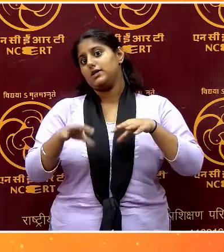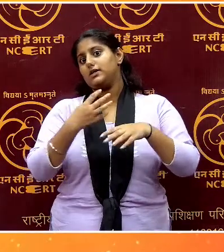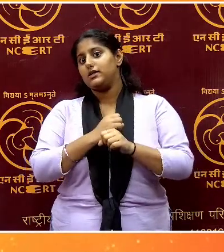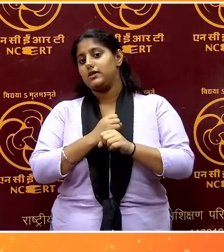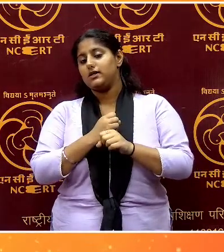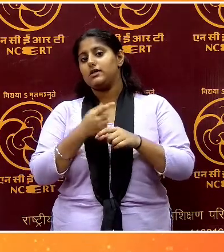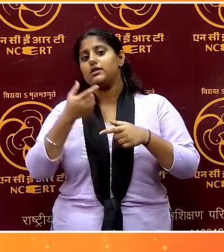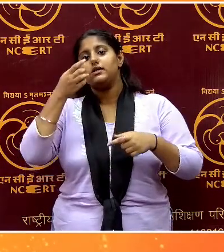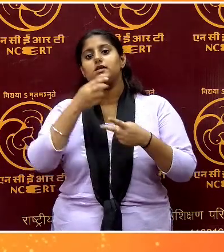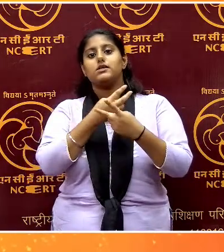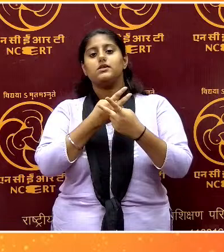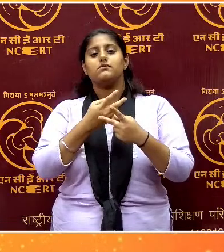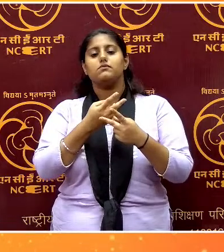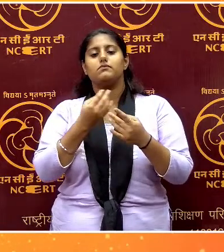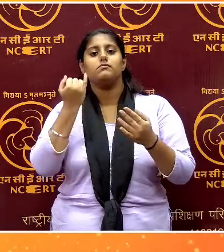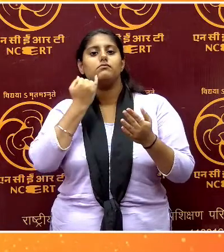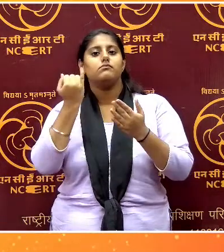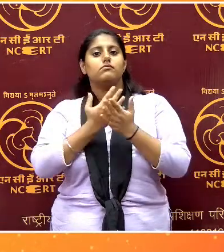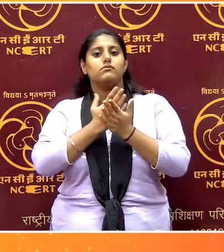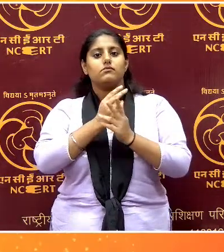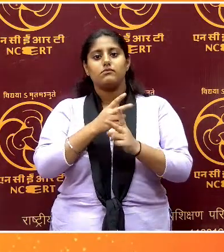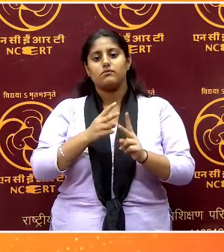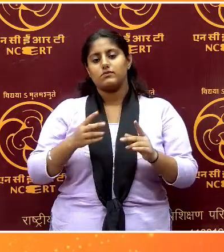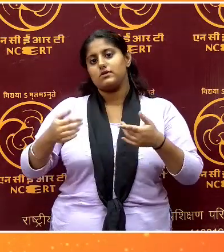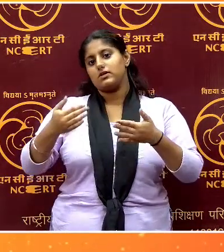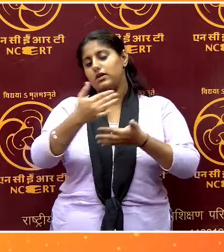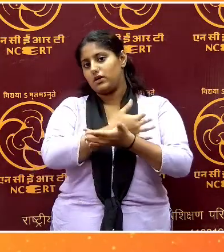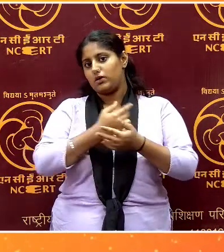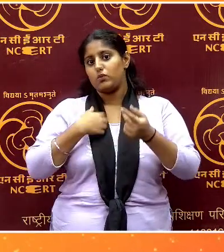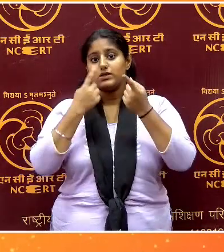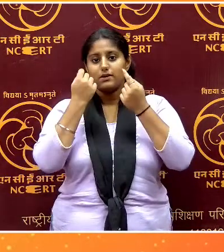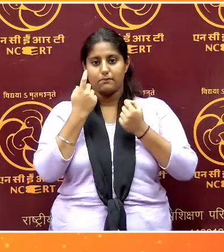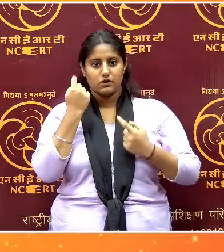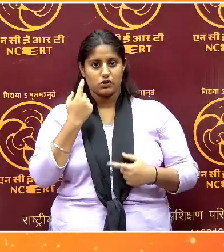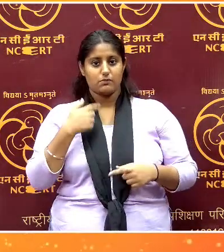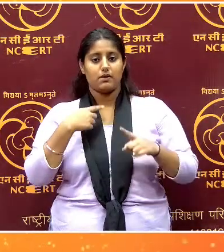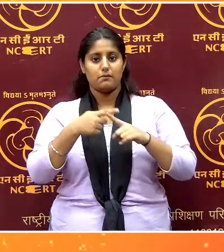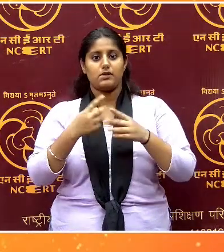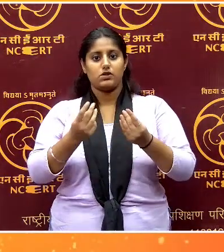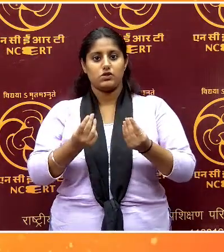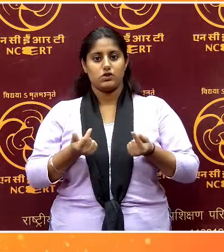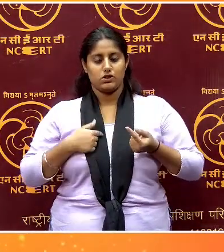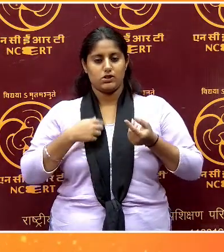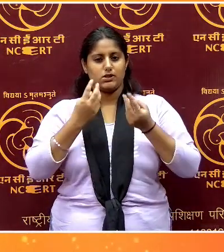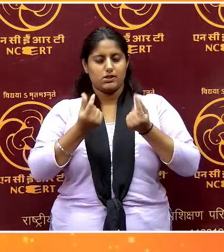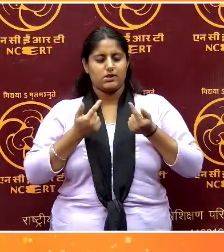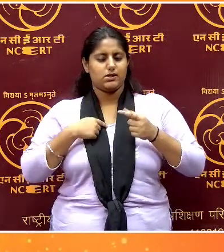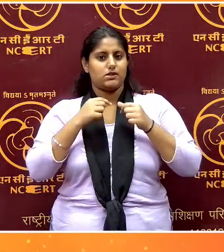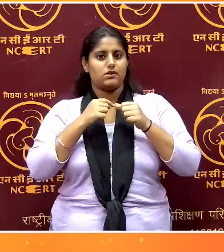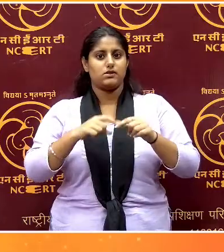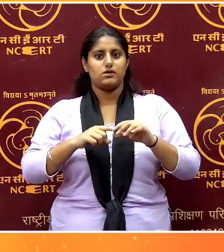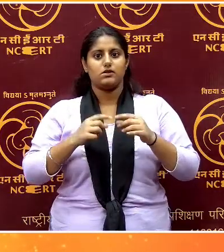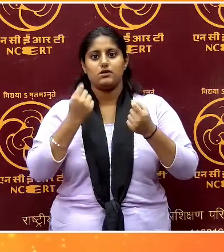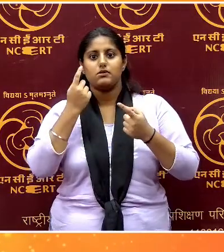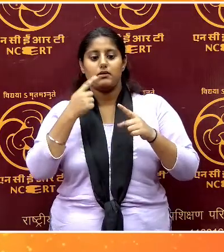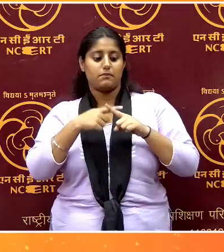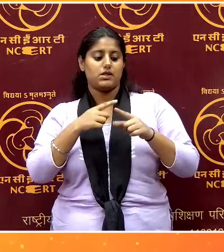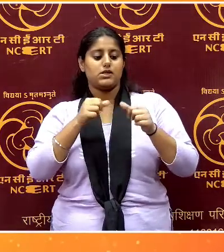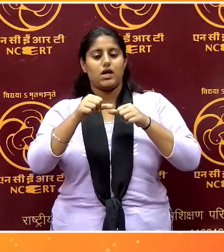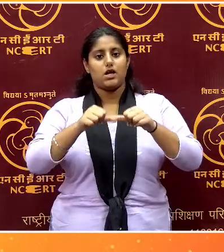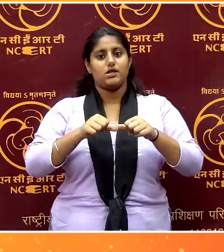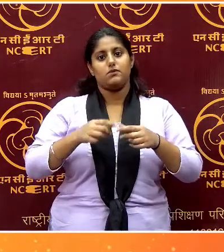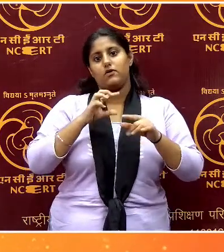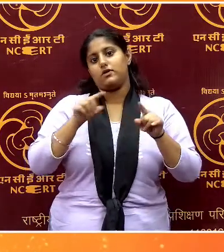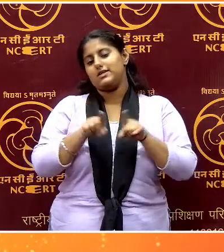the conclusions about the data with just a quick glance. In the examples about favorite